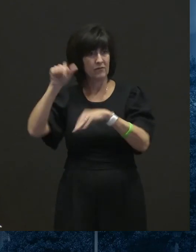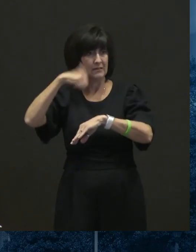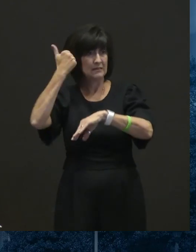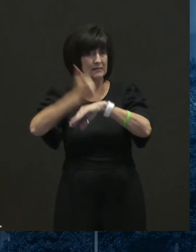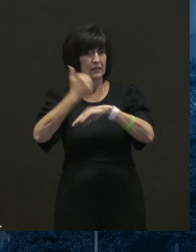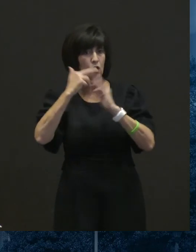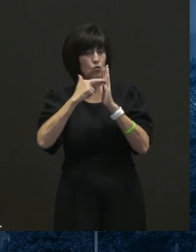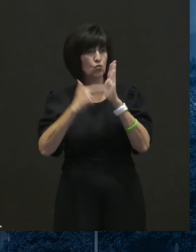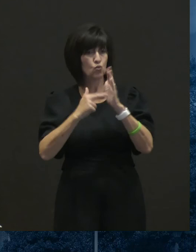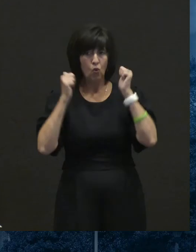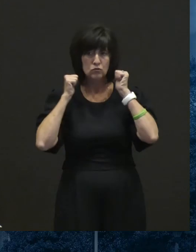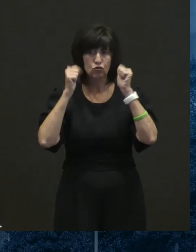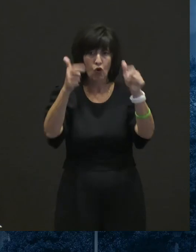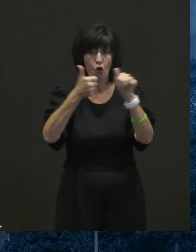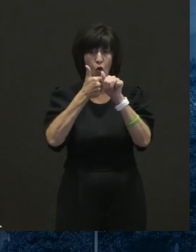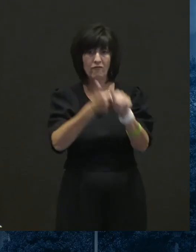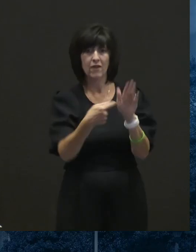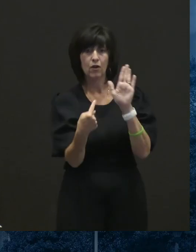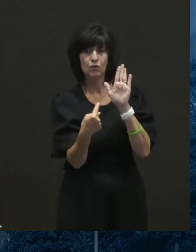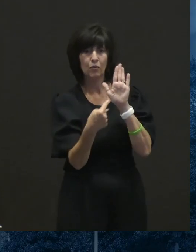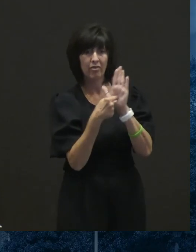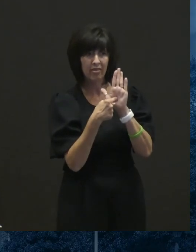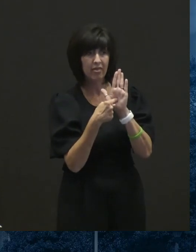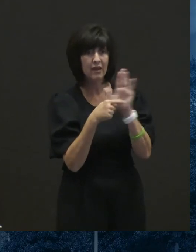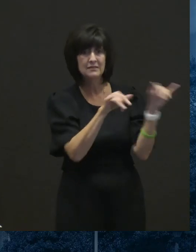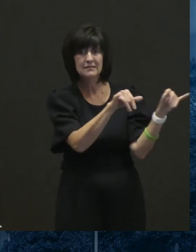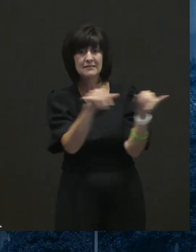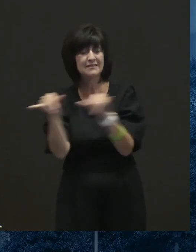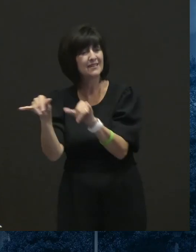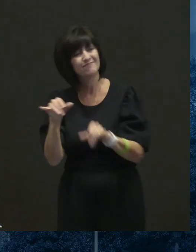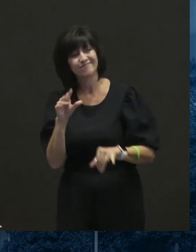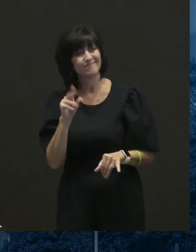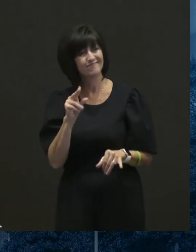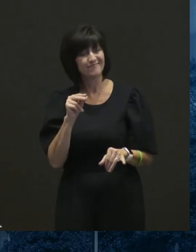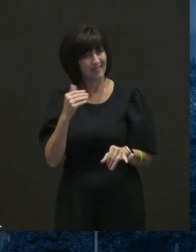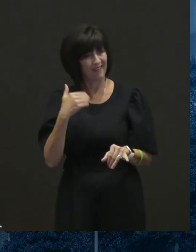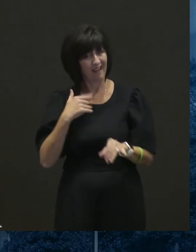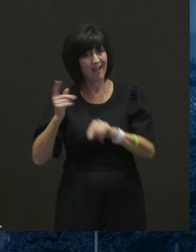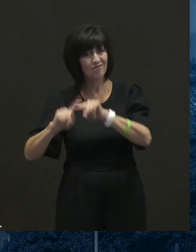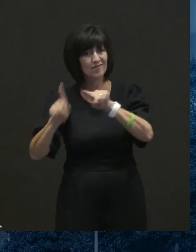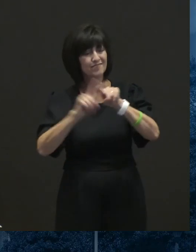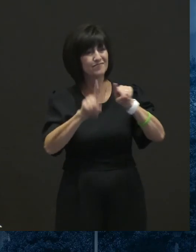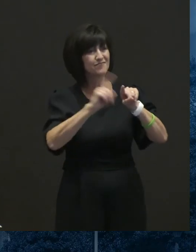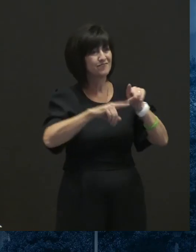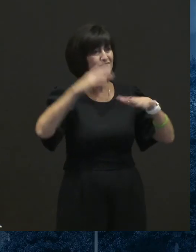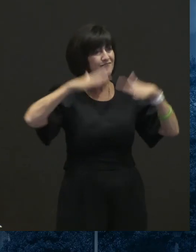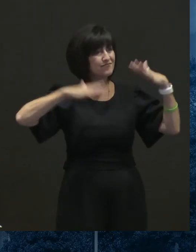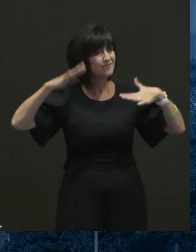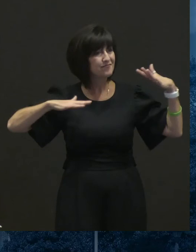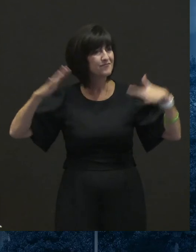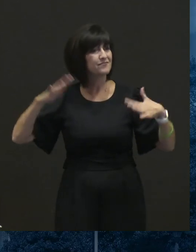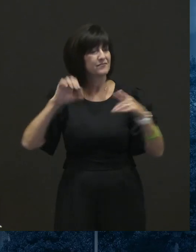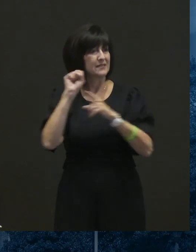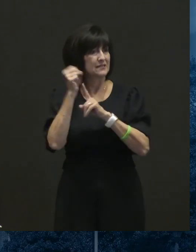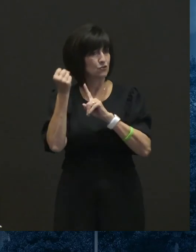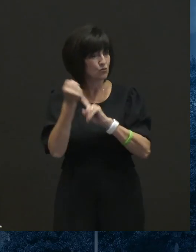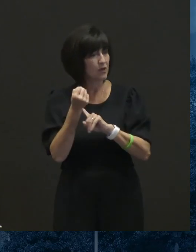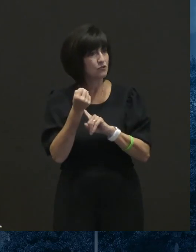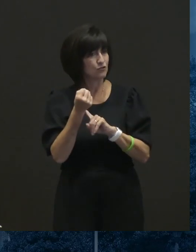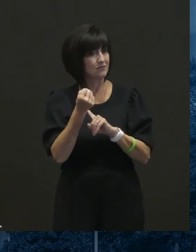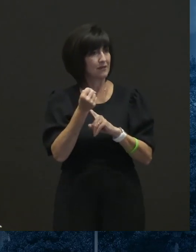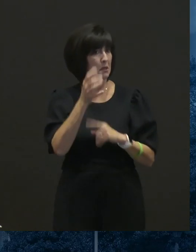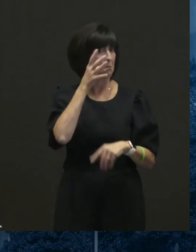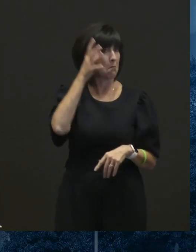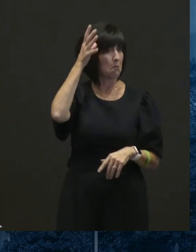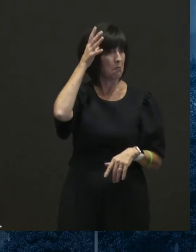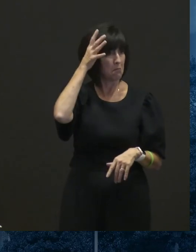health, and the districts through their administrative staff, teachers, parents, students,